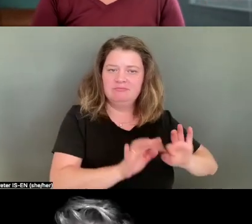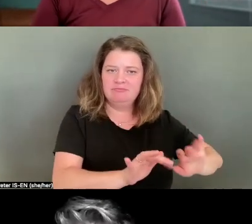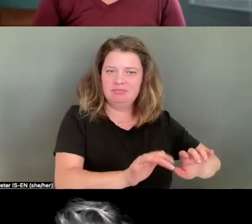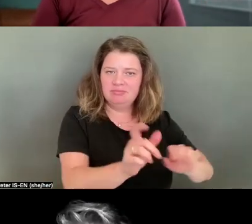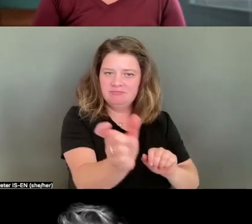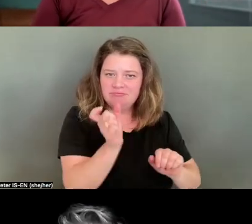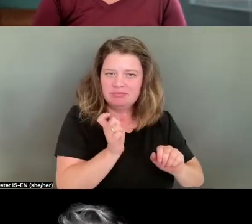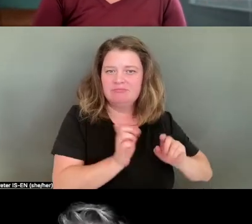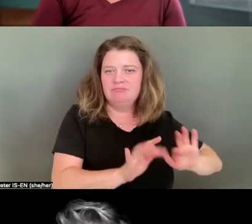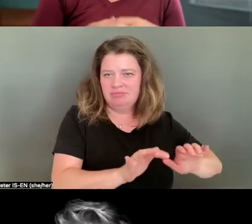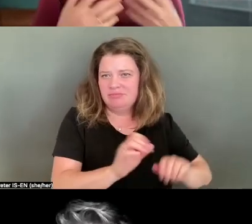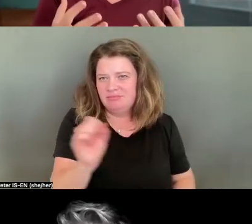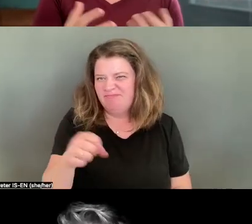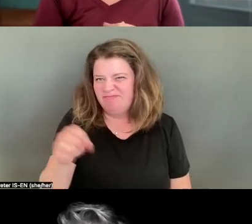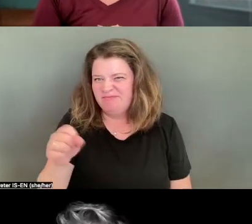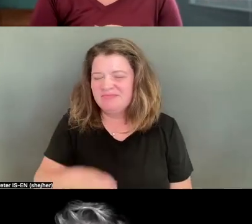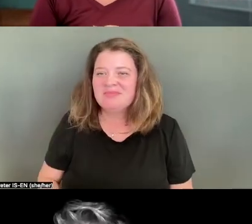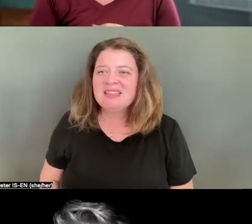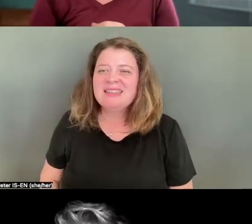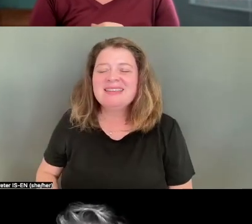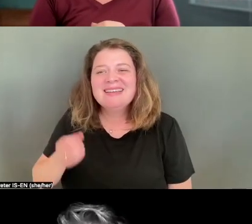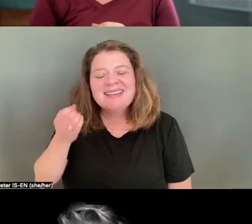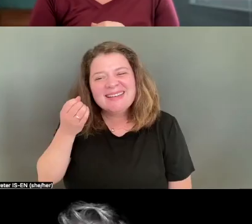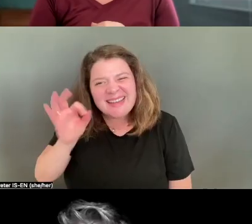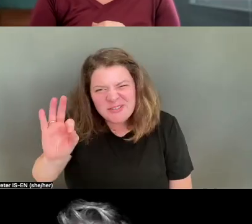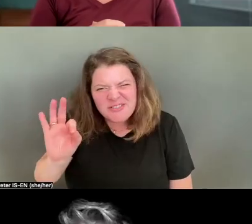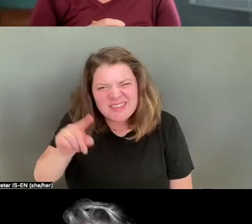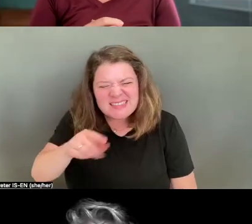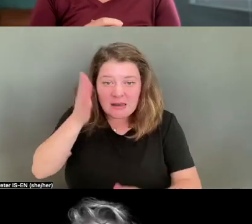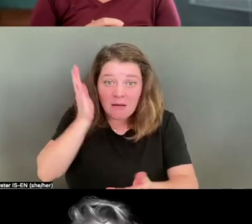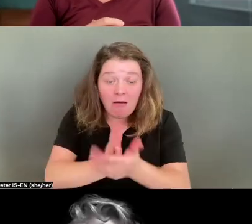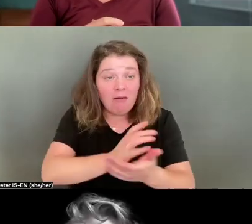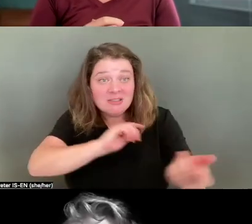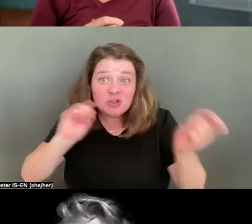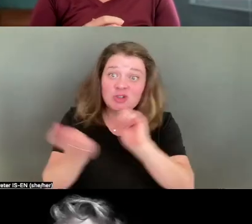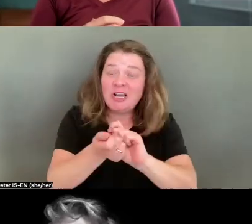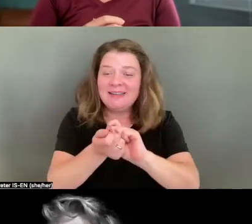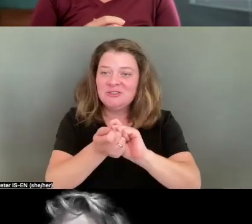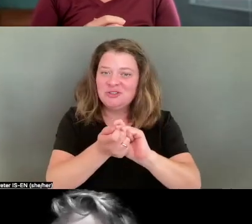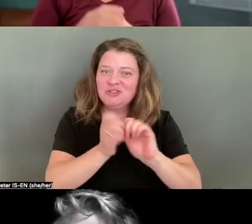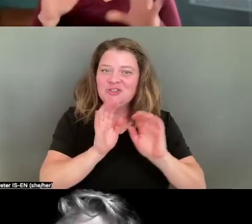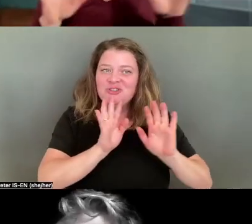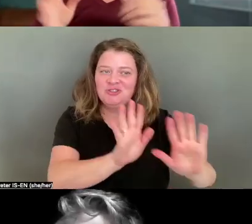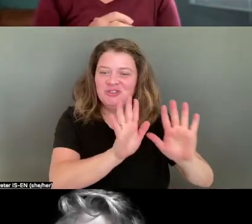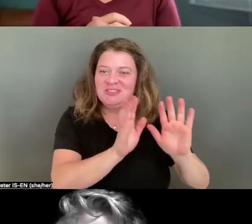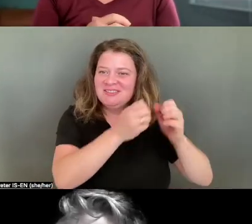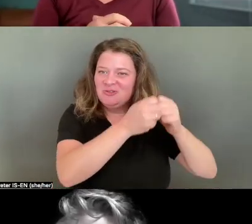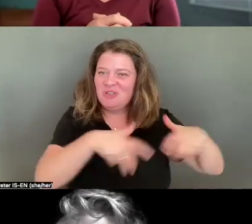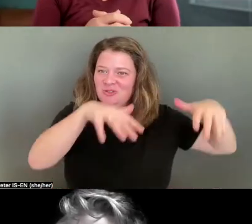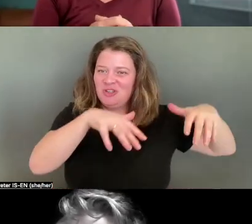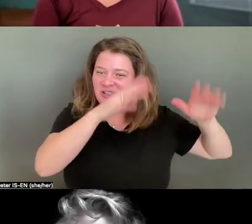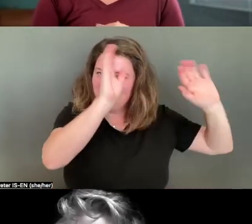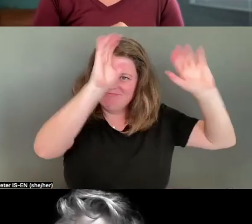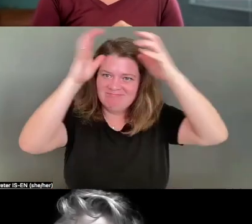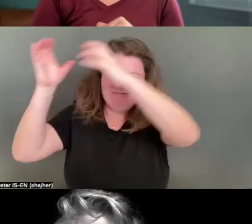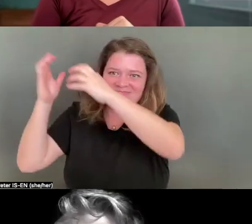again, I'm not sure if it would fundamentally change the structures of the organization, but there may